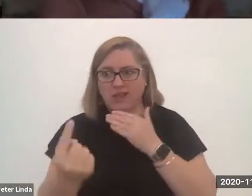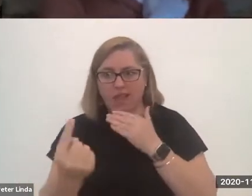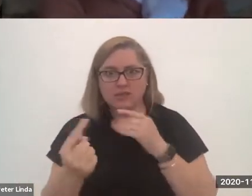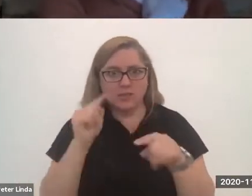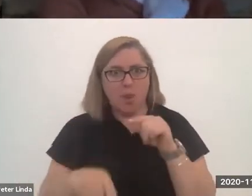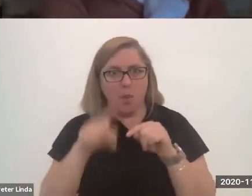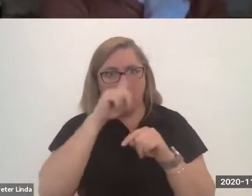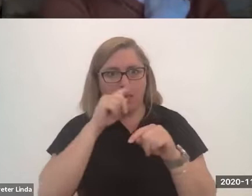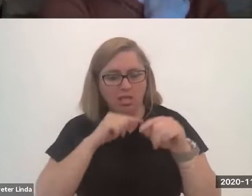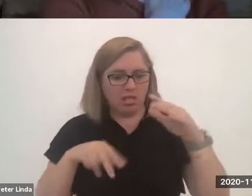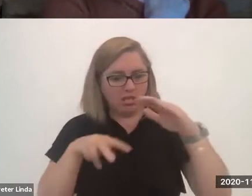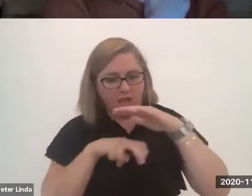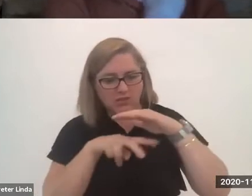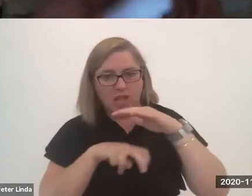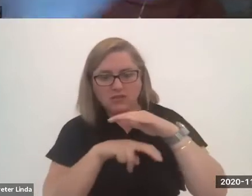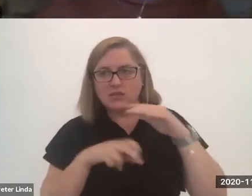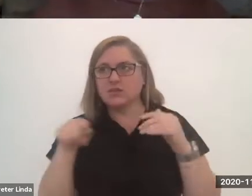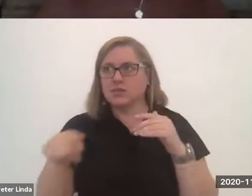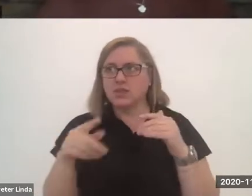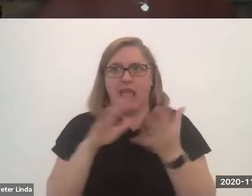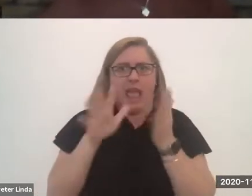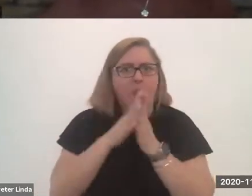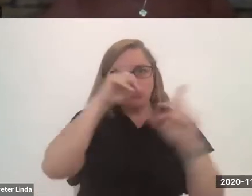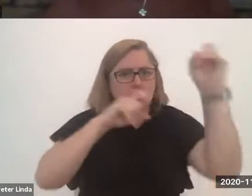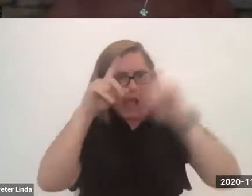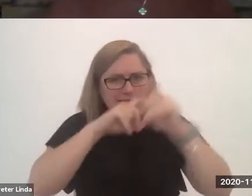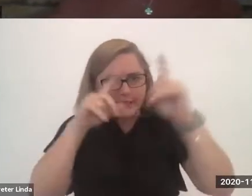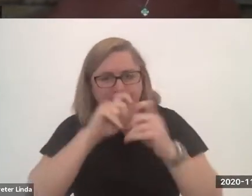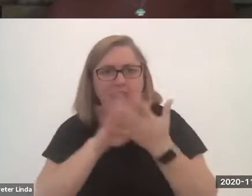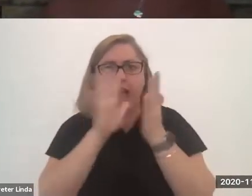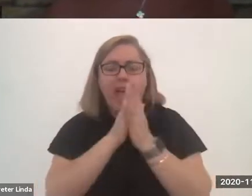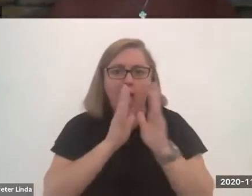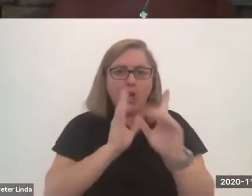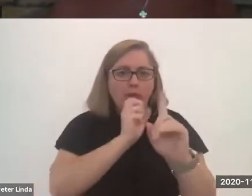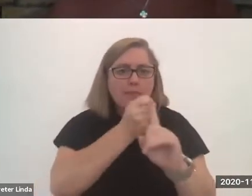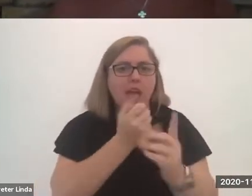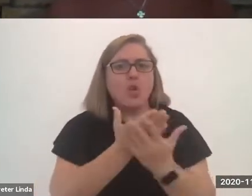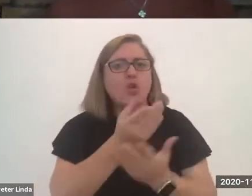to be creative during that time. How has that affected you as a writer?